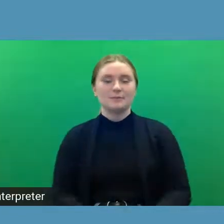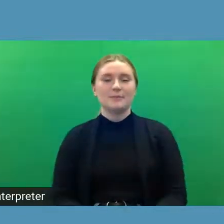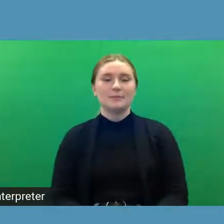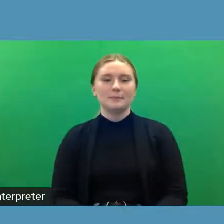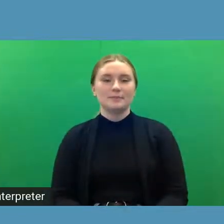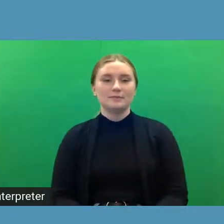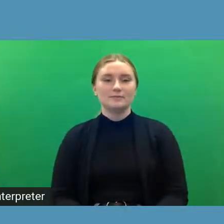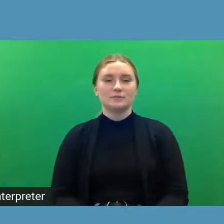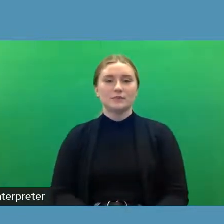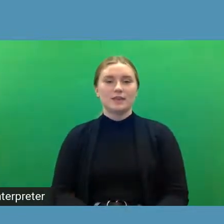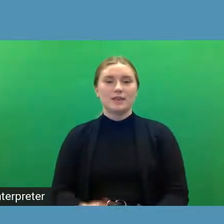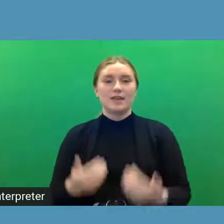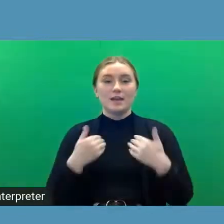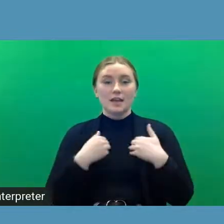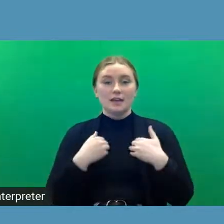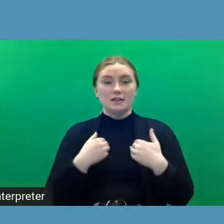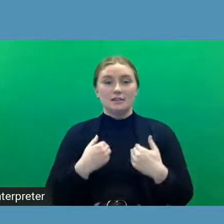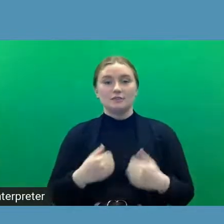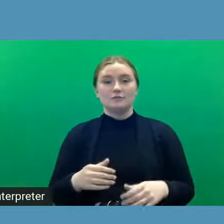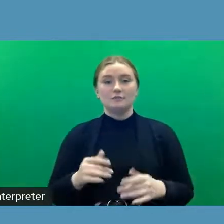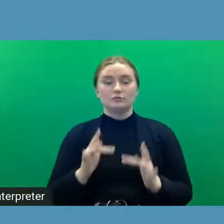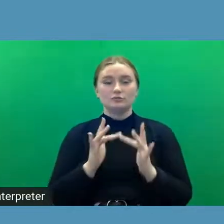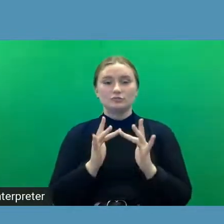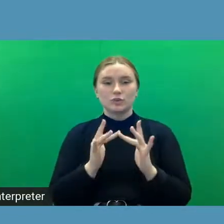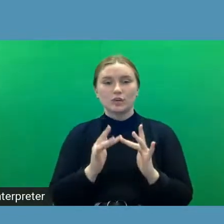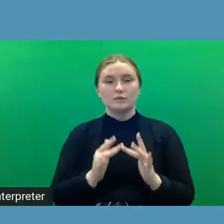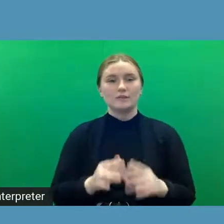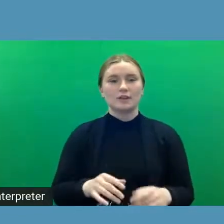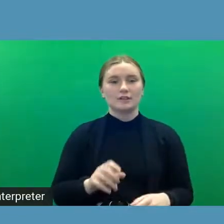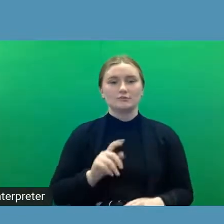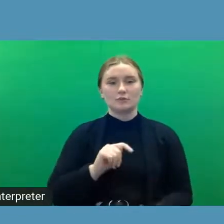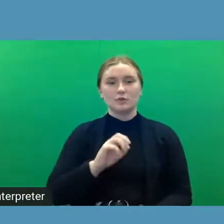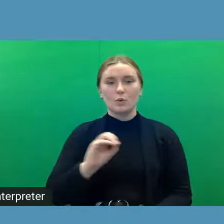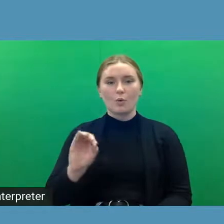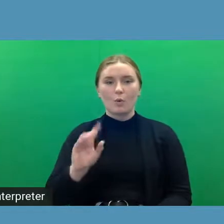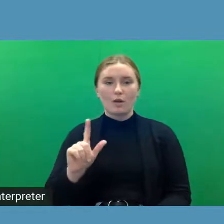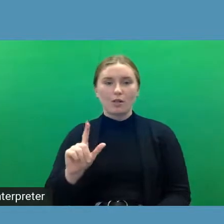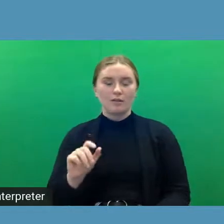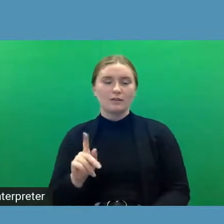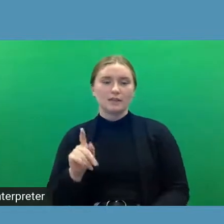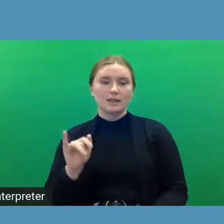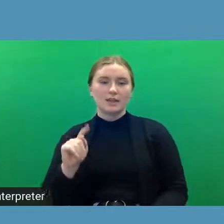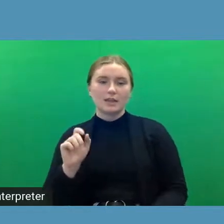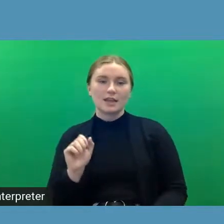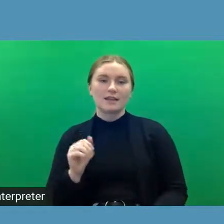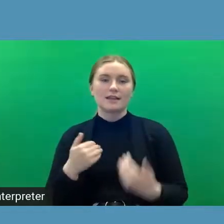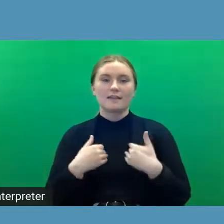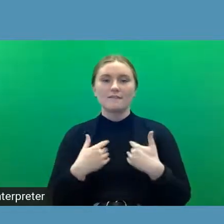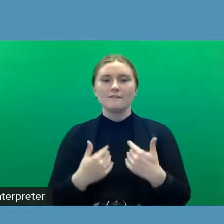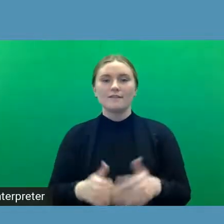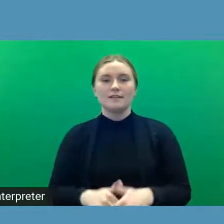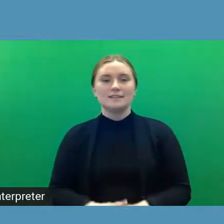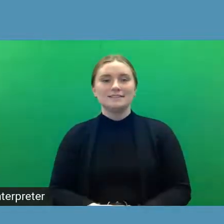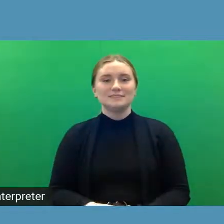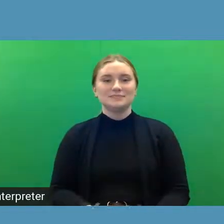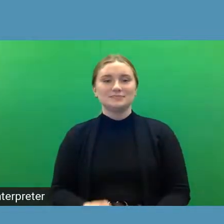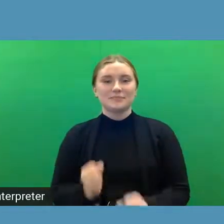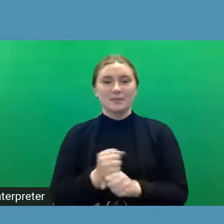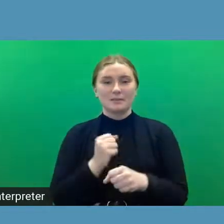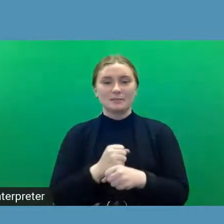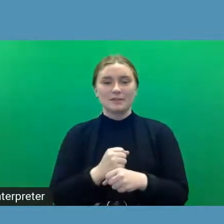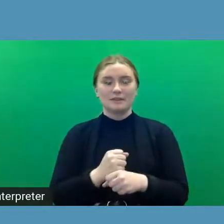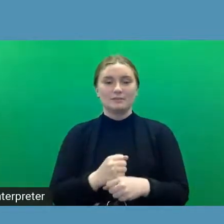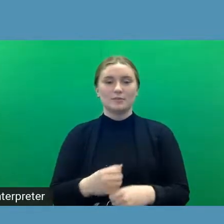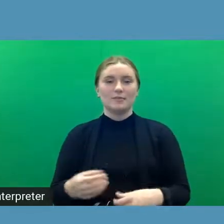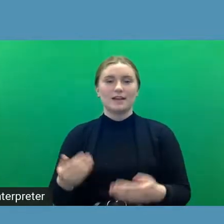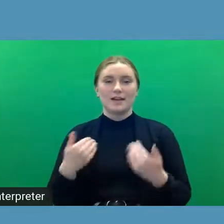online trainings and resource toolkits focused on digital media and technology topics is made possible by funding from the